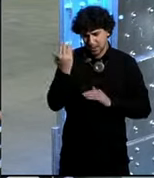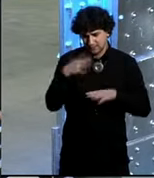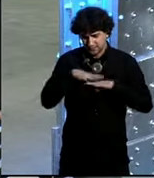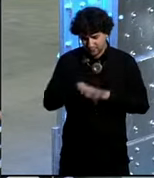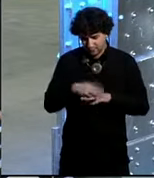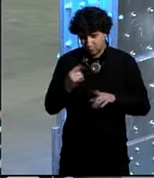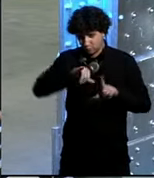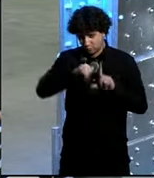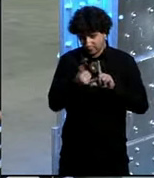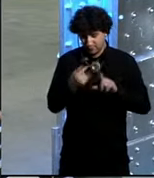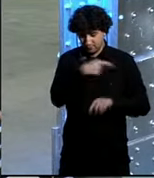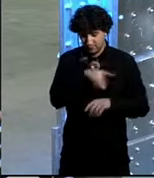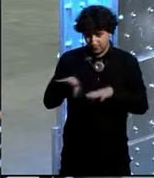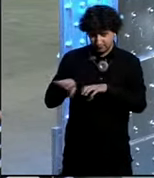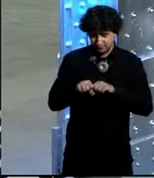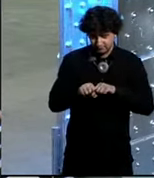the world,